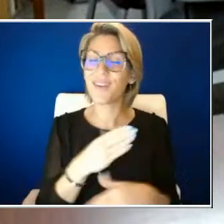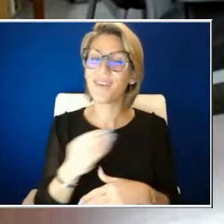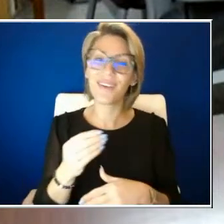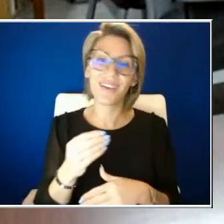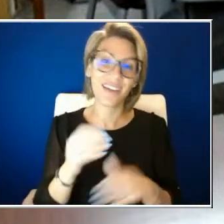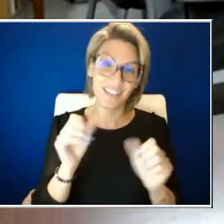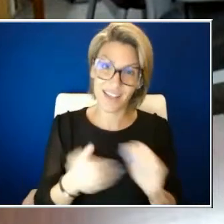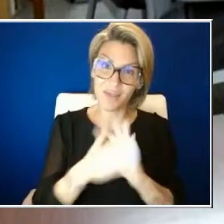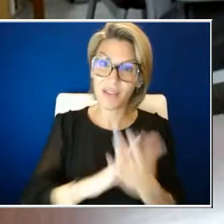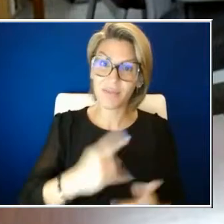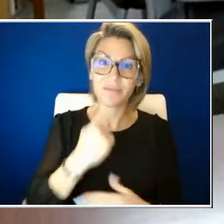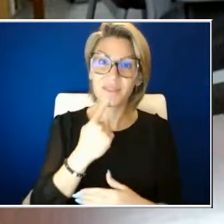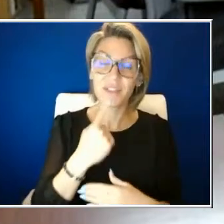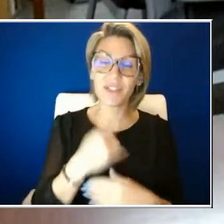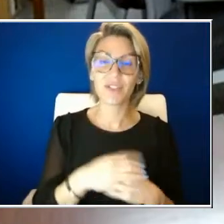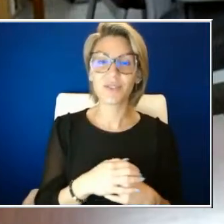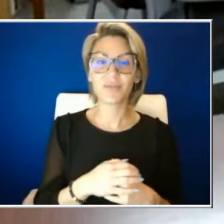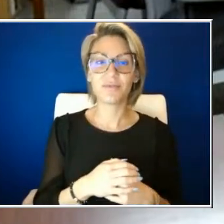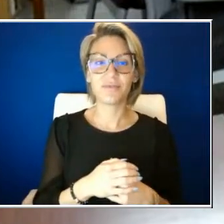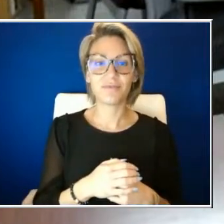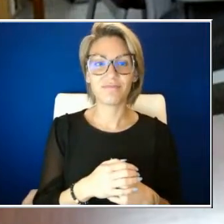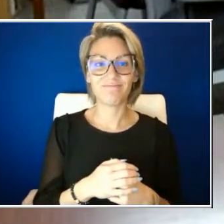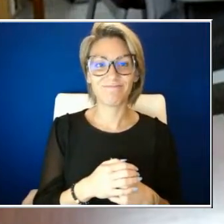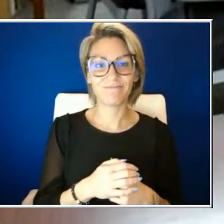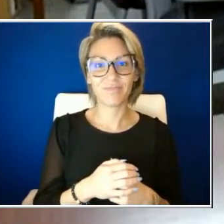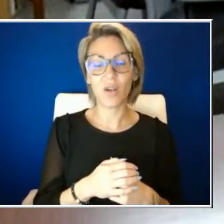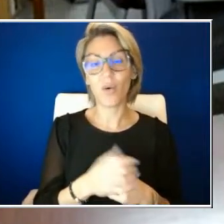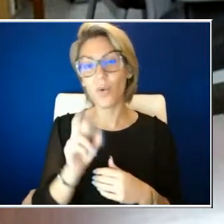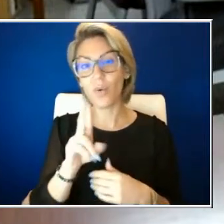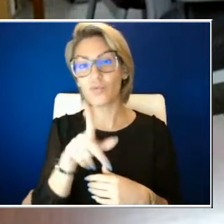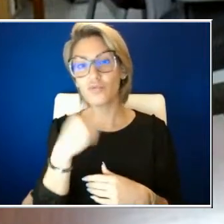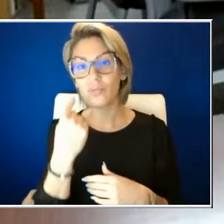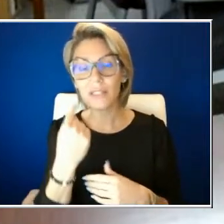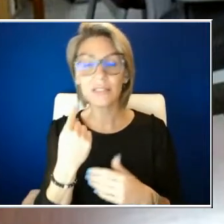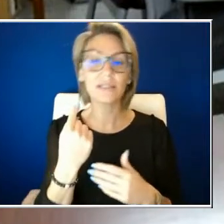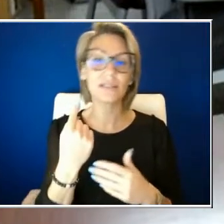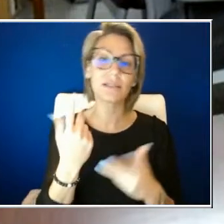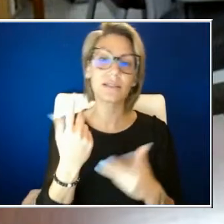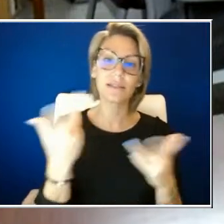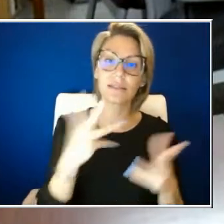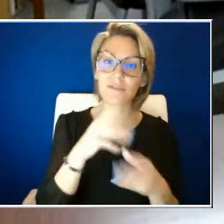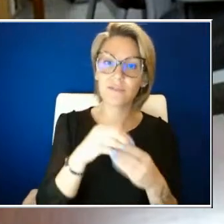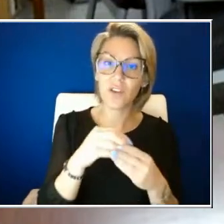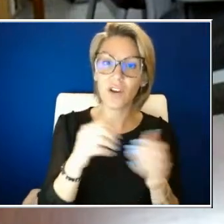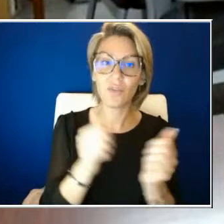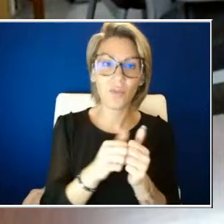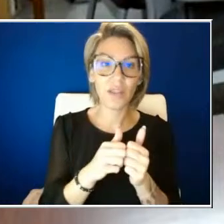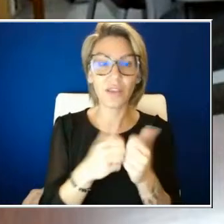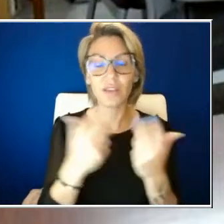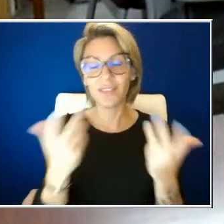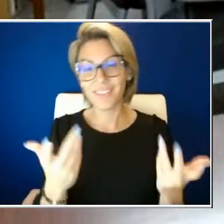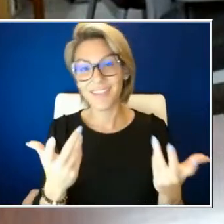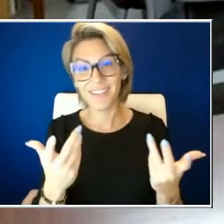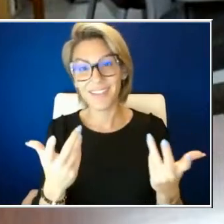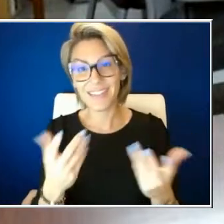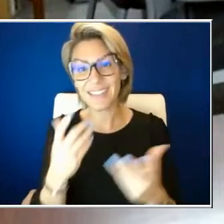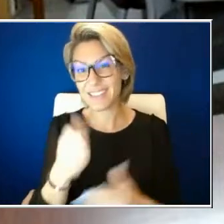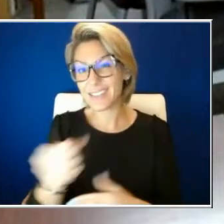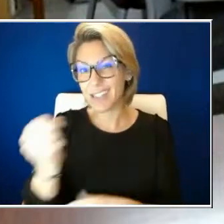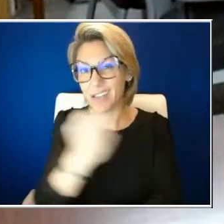when you have these other risk factors for winding up in the hospital and then wind up with other